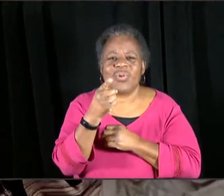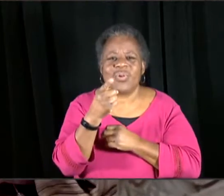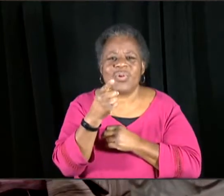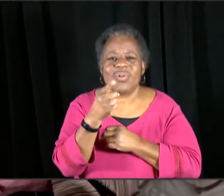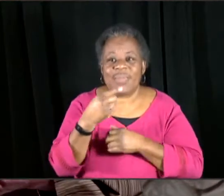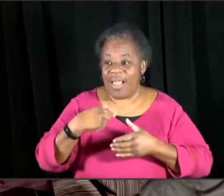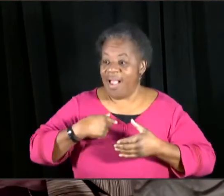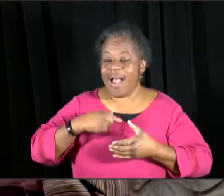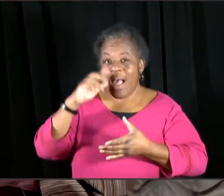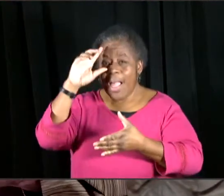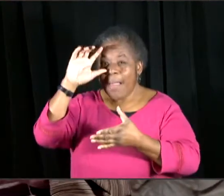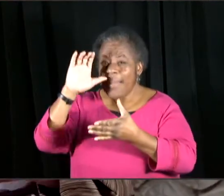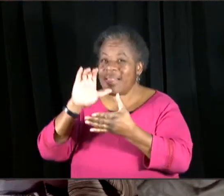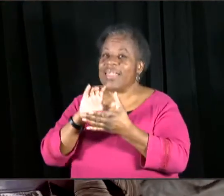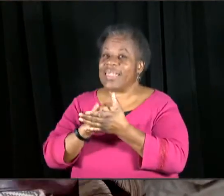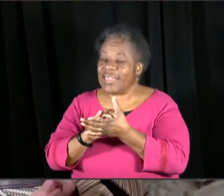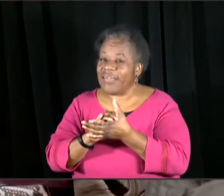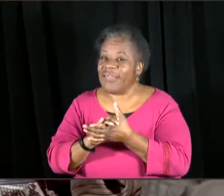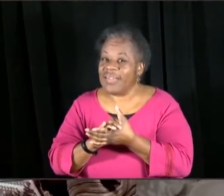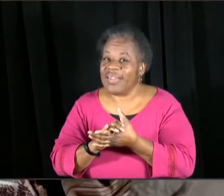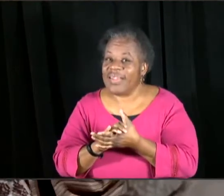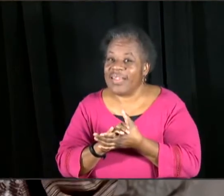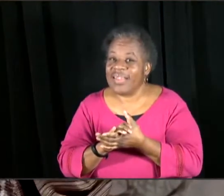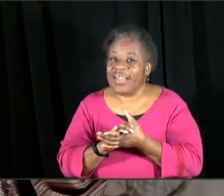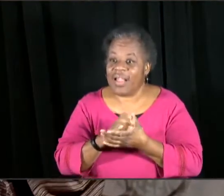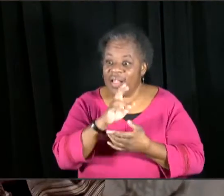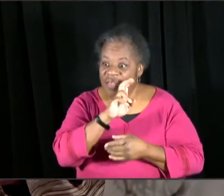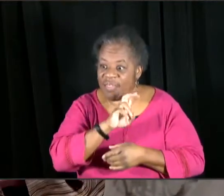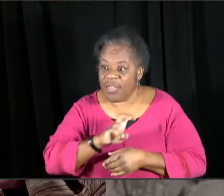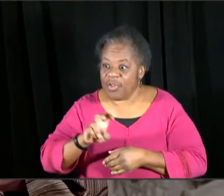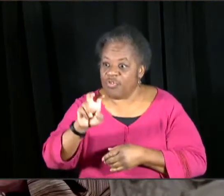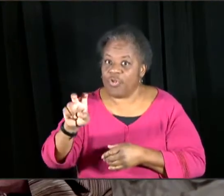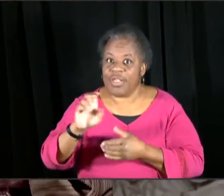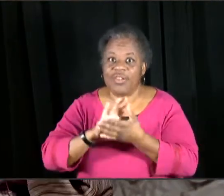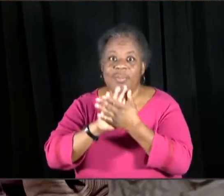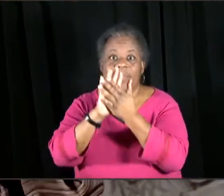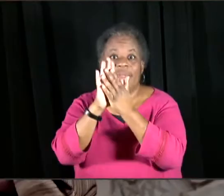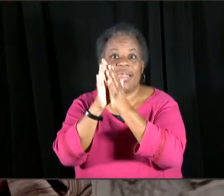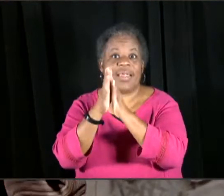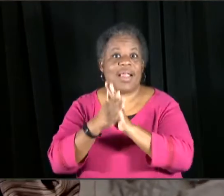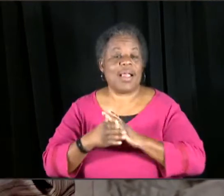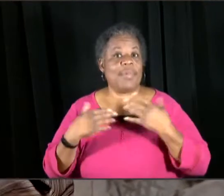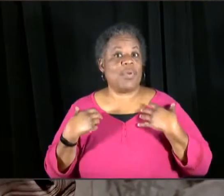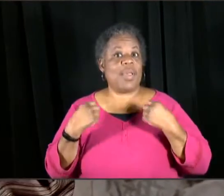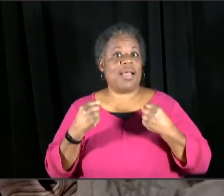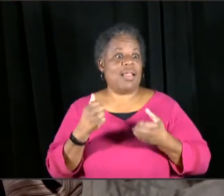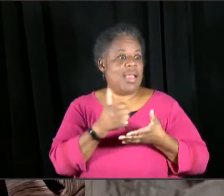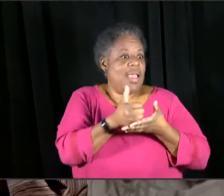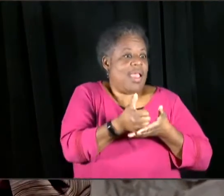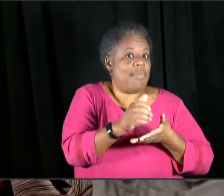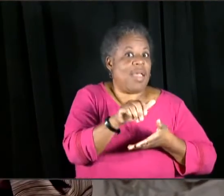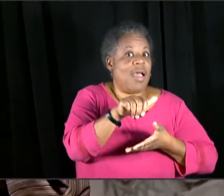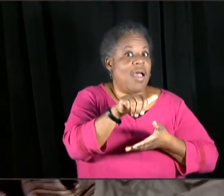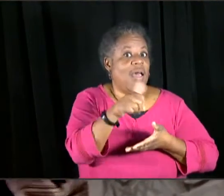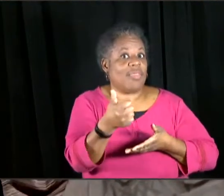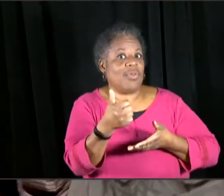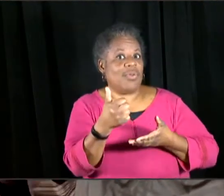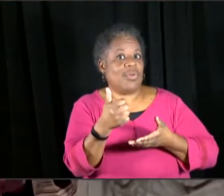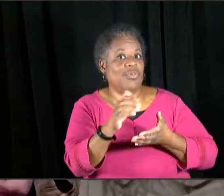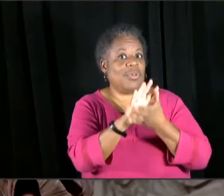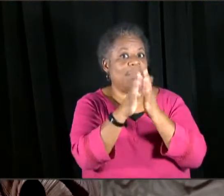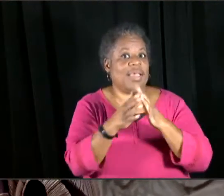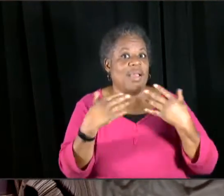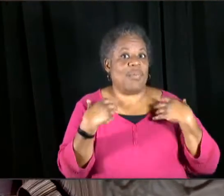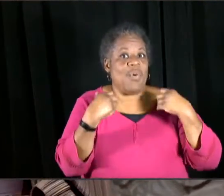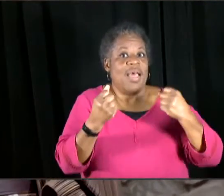I believe more than ever that the journey to becoming well and helping others become well can take